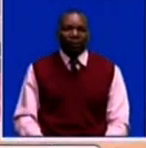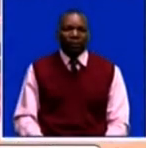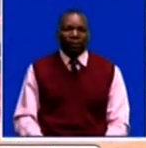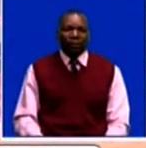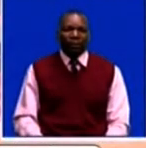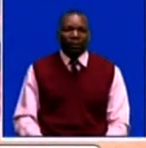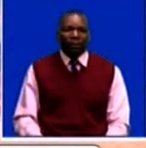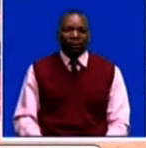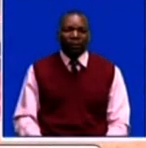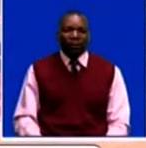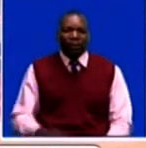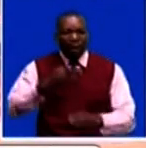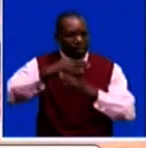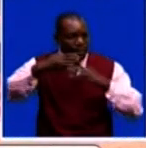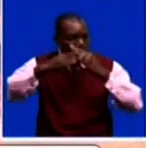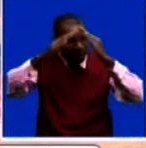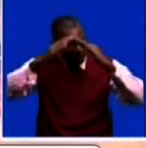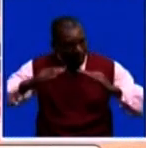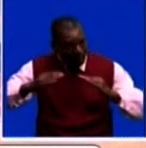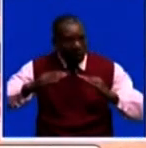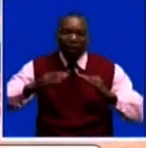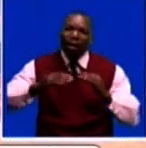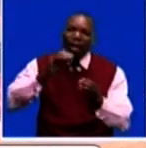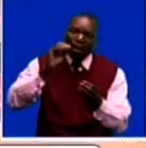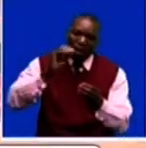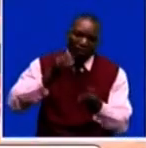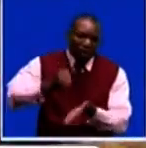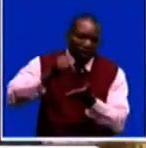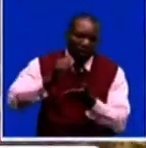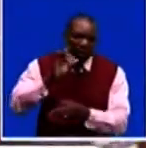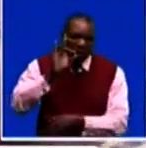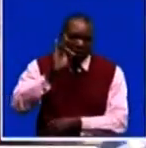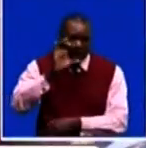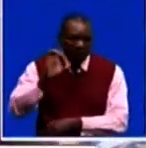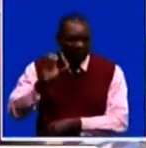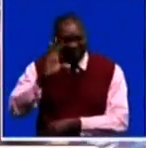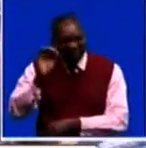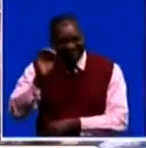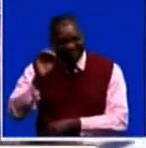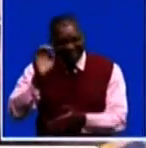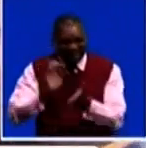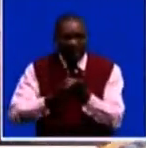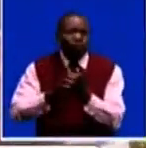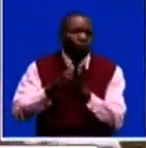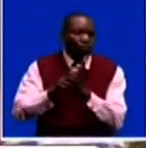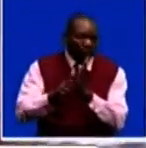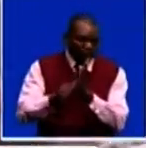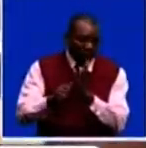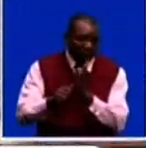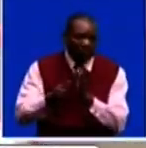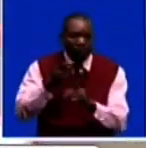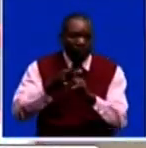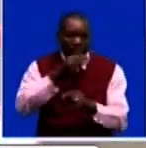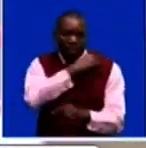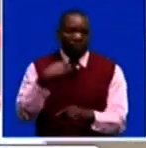The shelter has been constructed at a total cost of 850,000 kwacha by Serenje Central Member of Parliament Maxwell